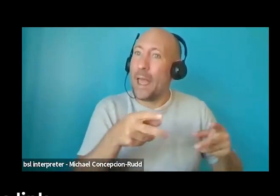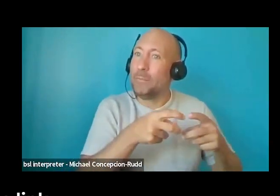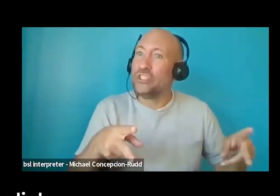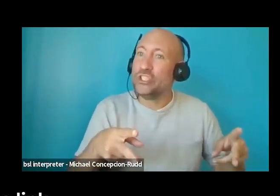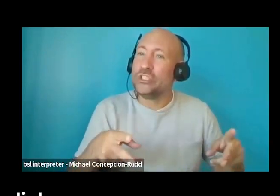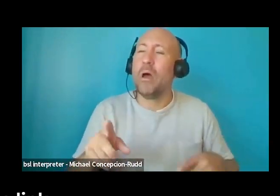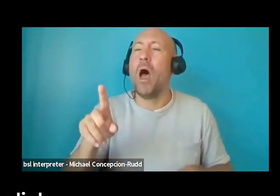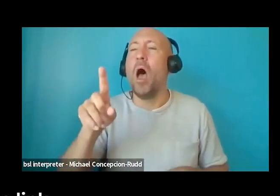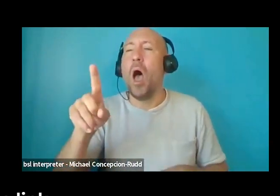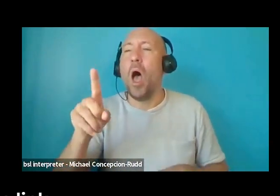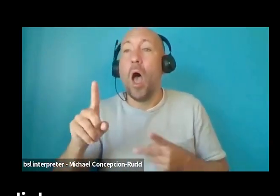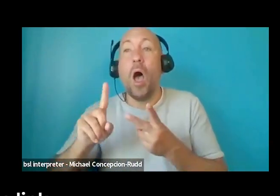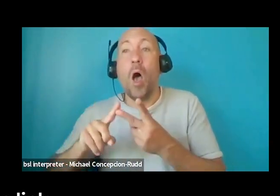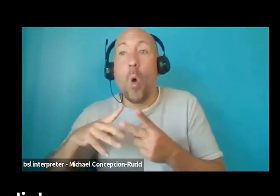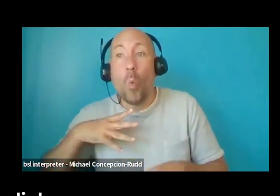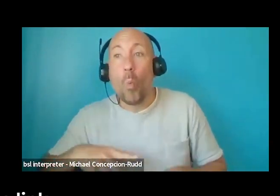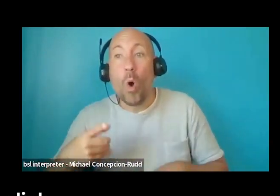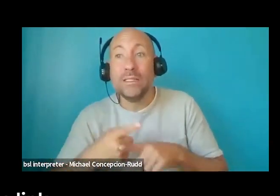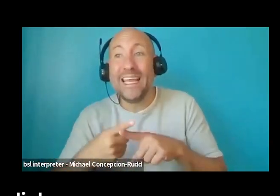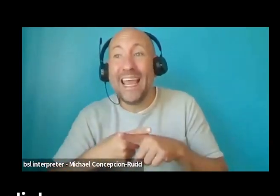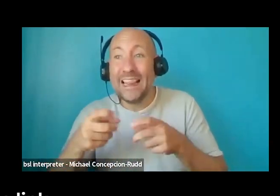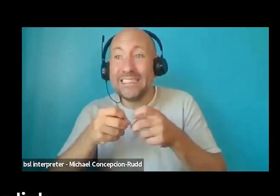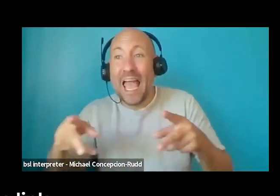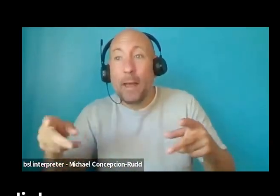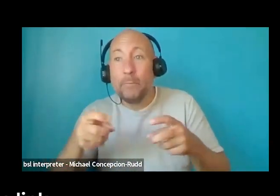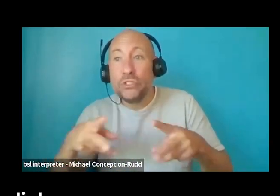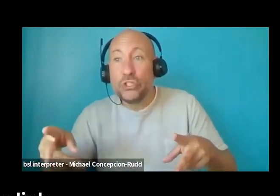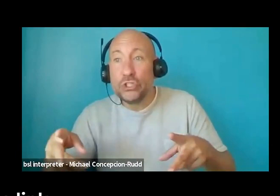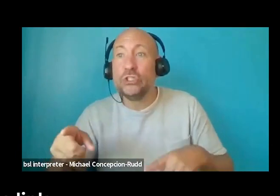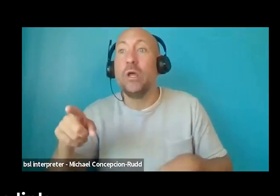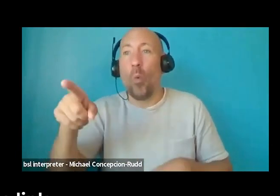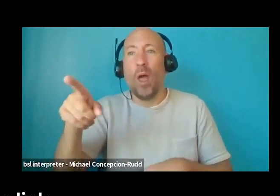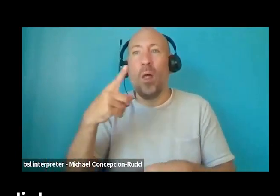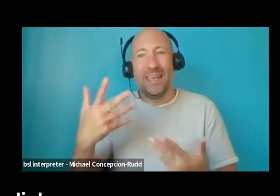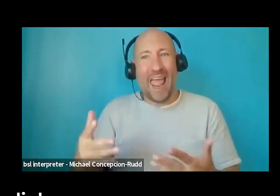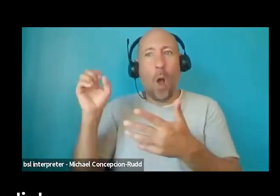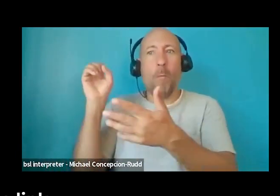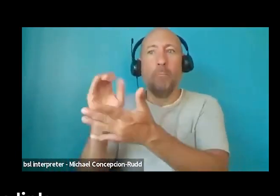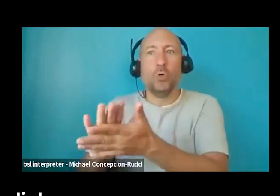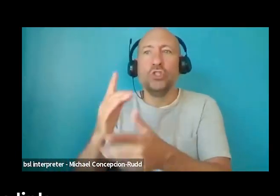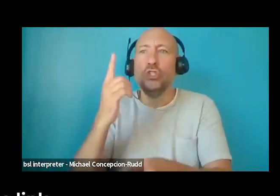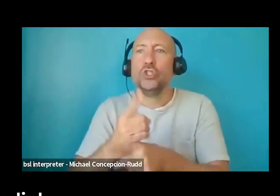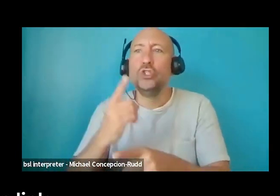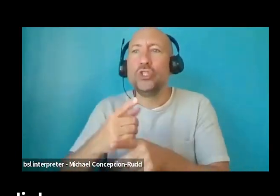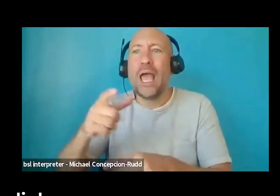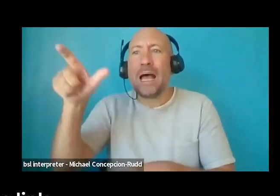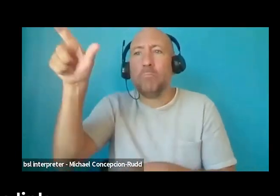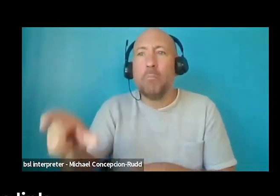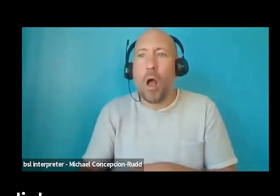And the English captions are available via the link that Monique posts in the chat now.